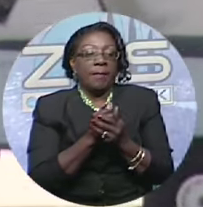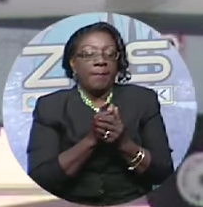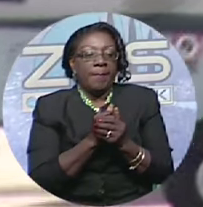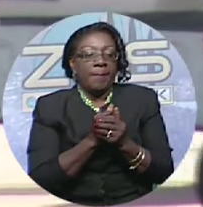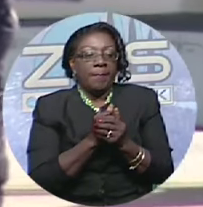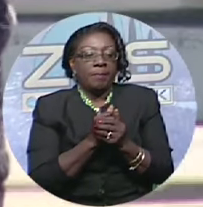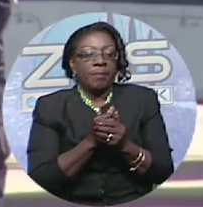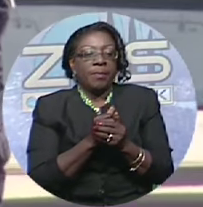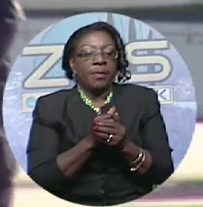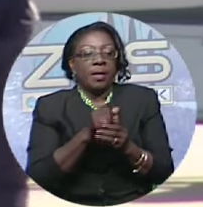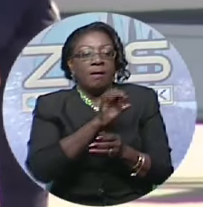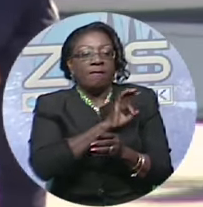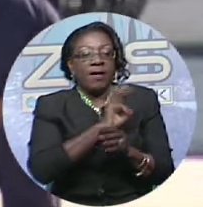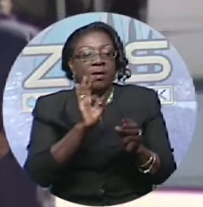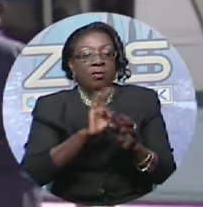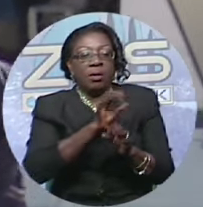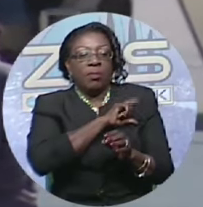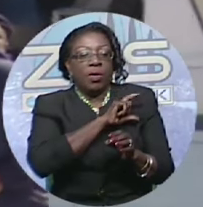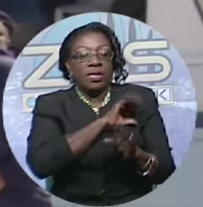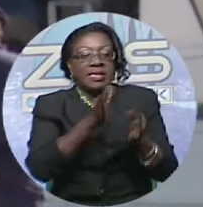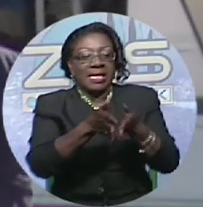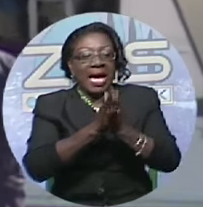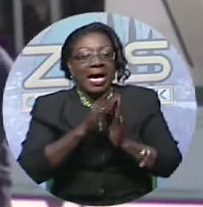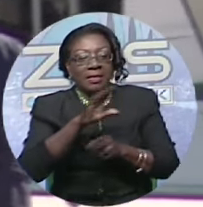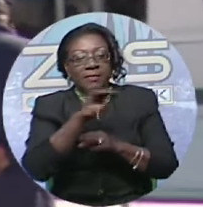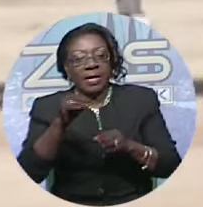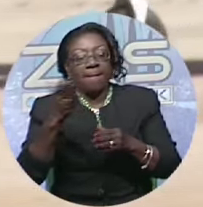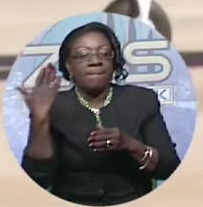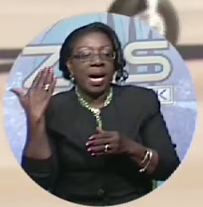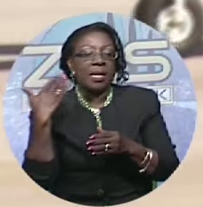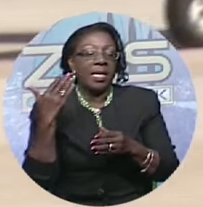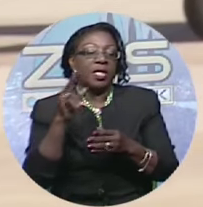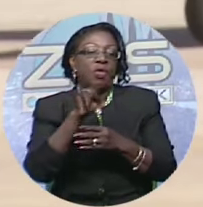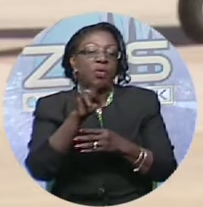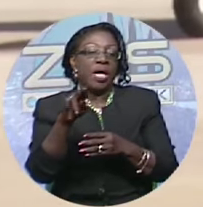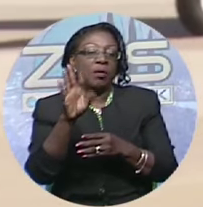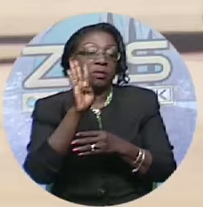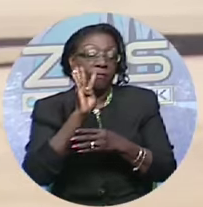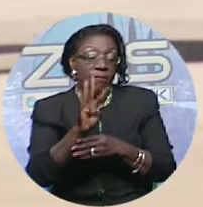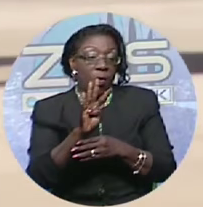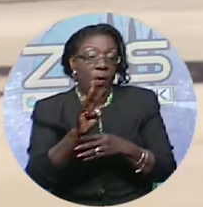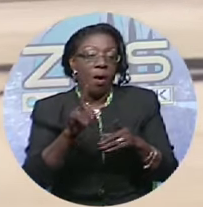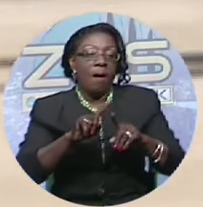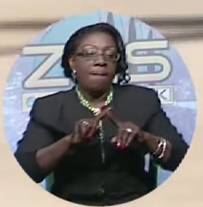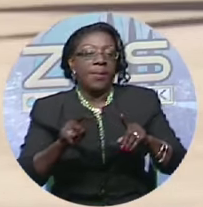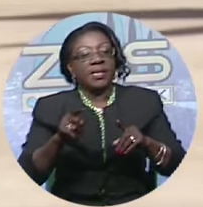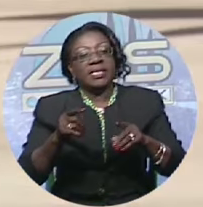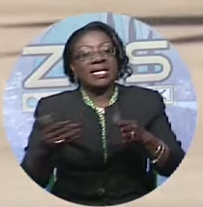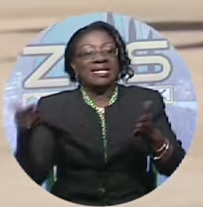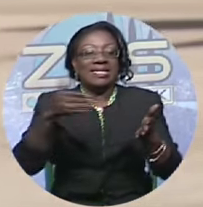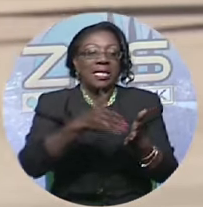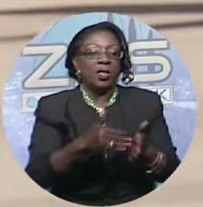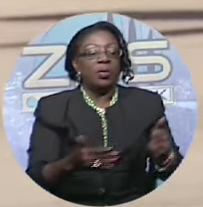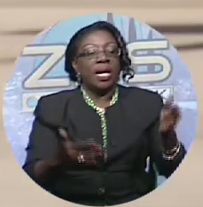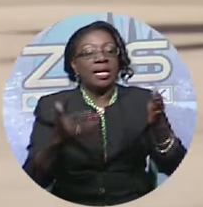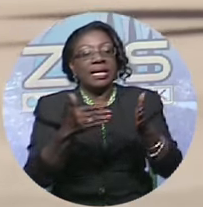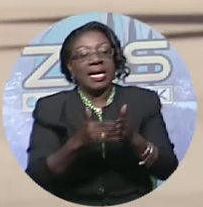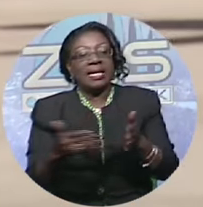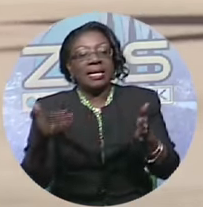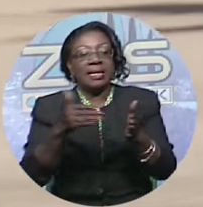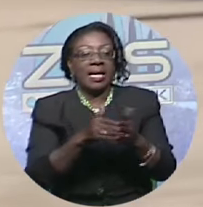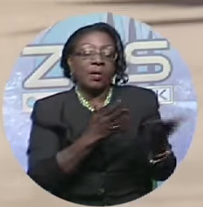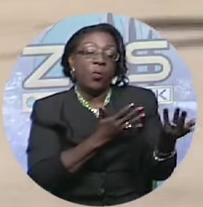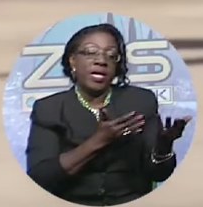extradition. Federal prosecutors had requested the extradition back in 2004, but the extradition was stalled for some 10